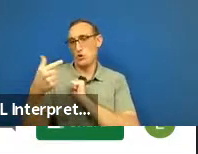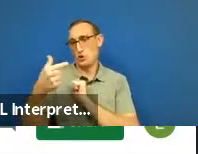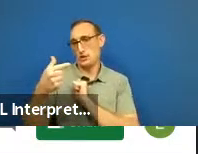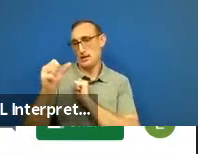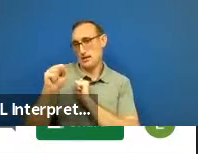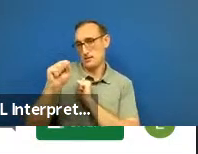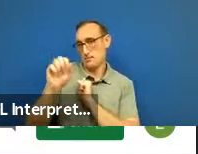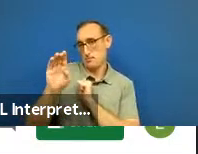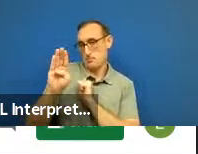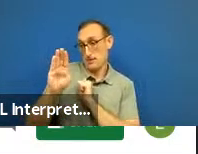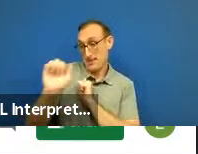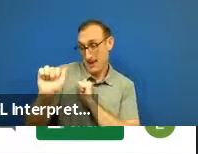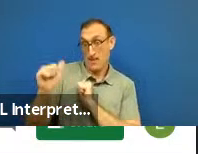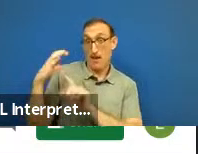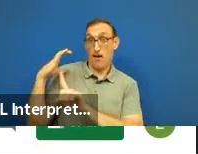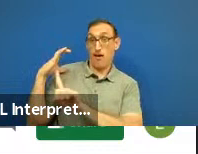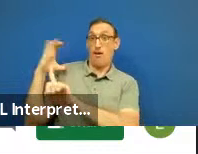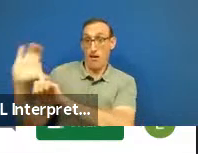understanding.